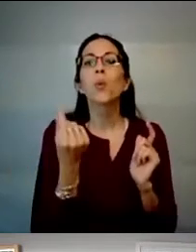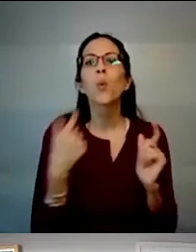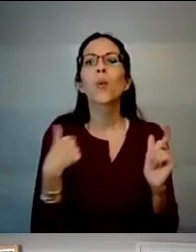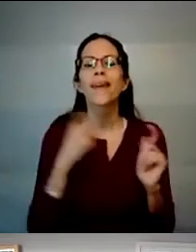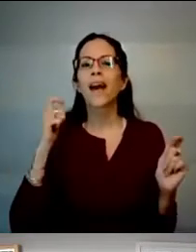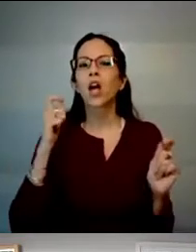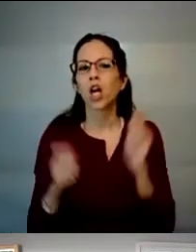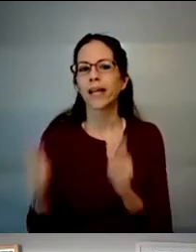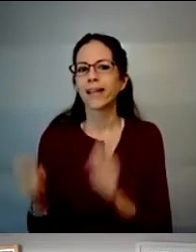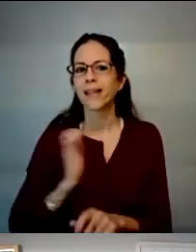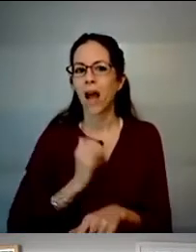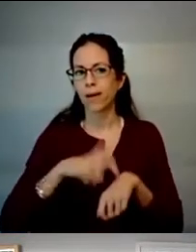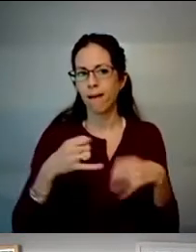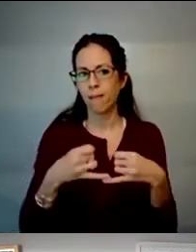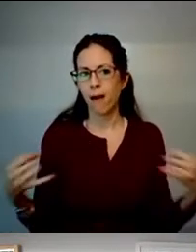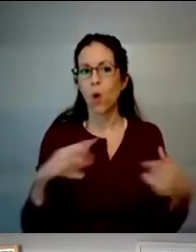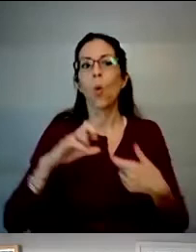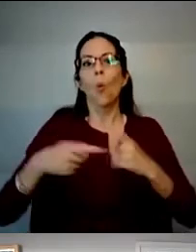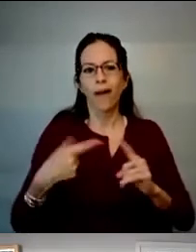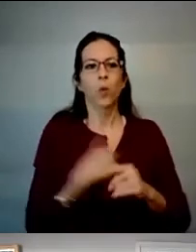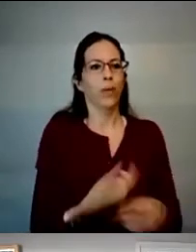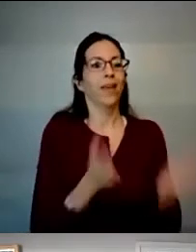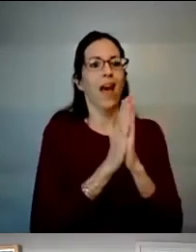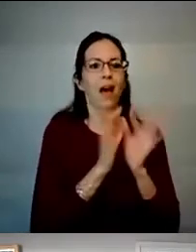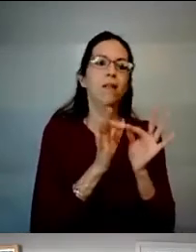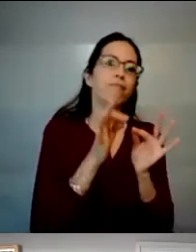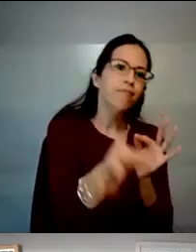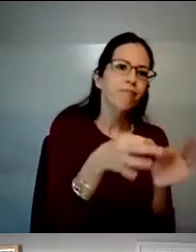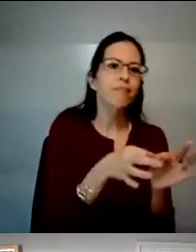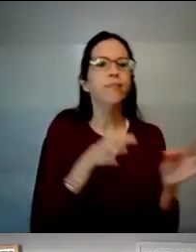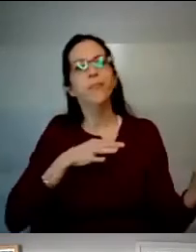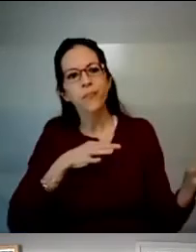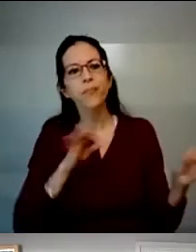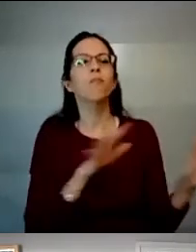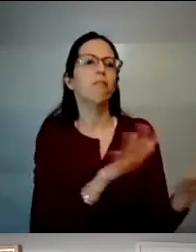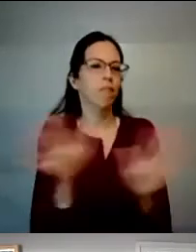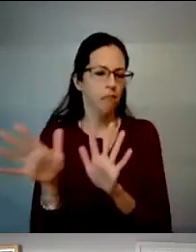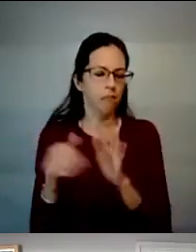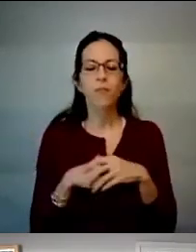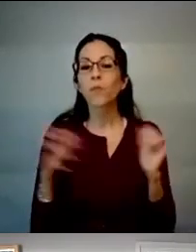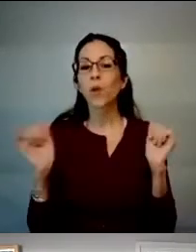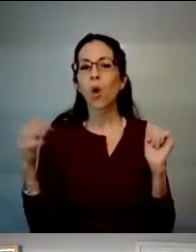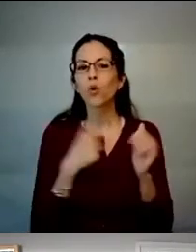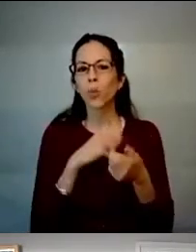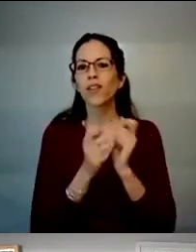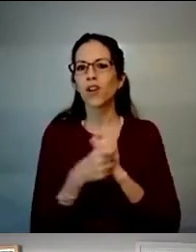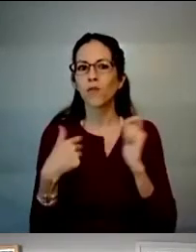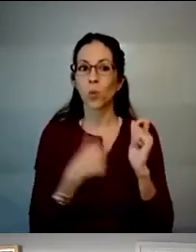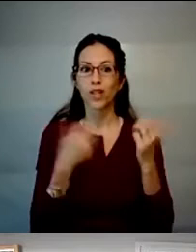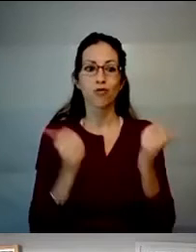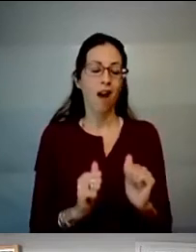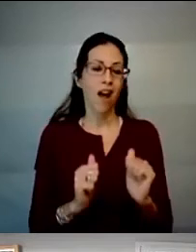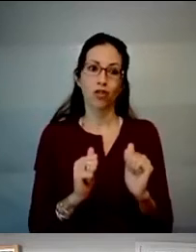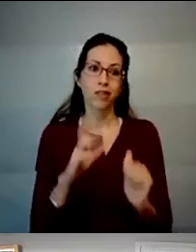when we made asks. And we also, you know, the big shift that we made is really being upfront and addressing